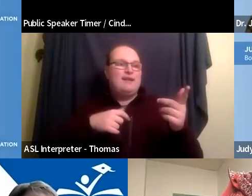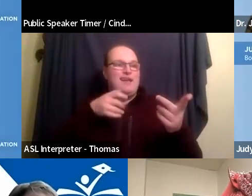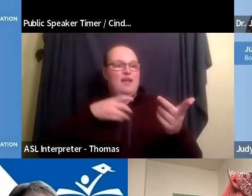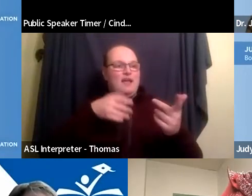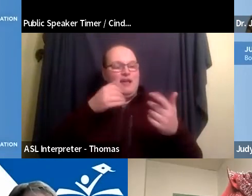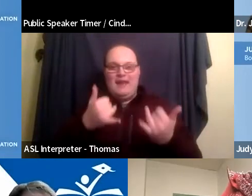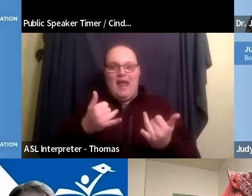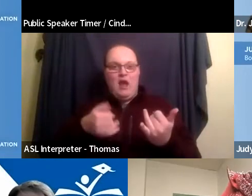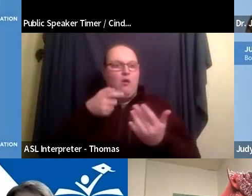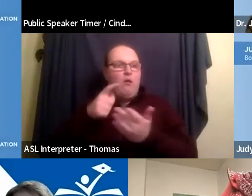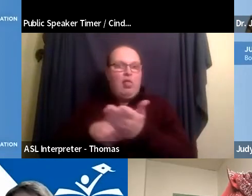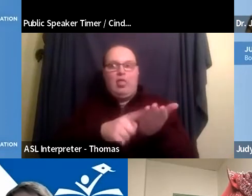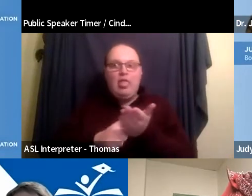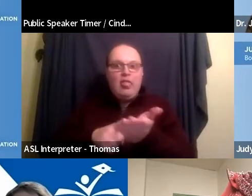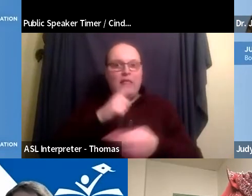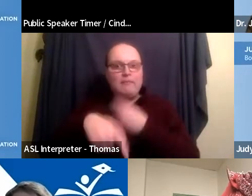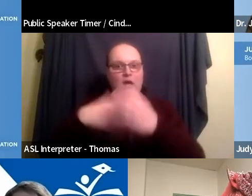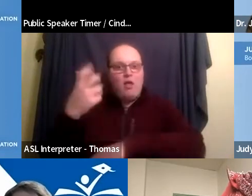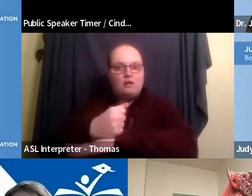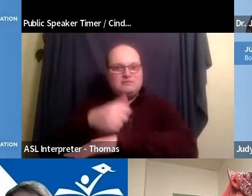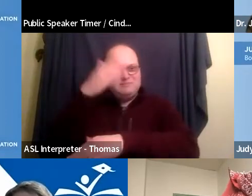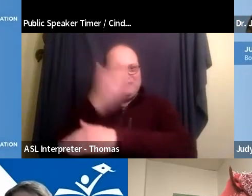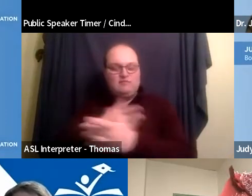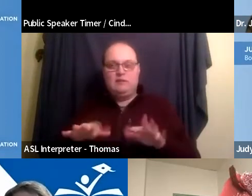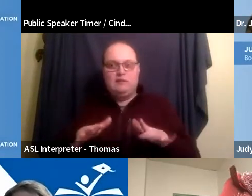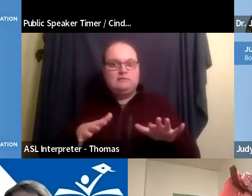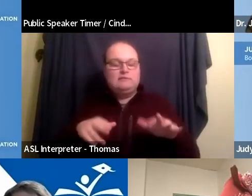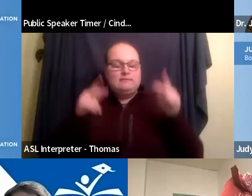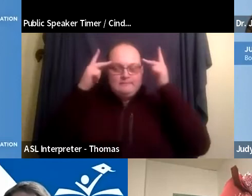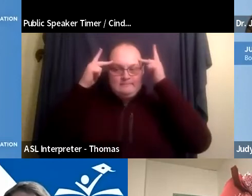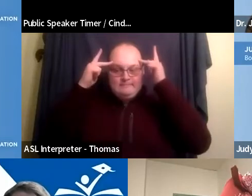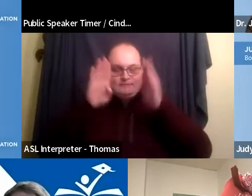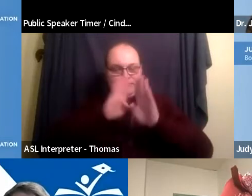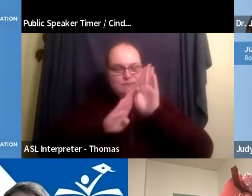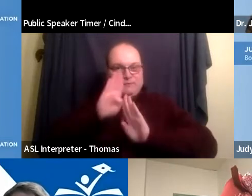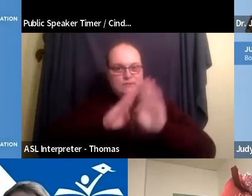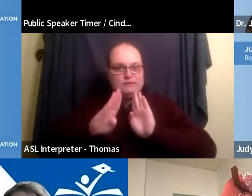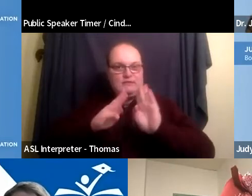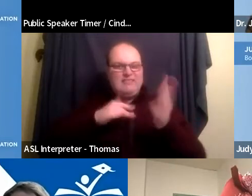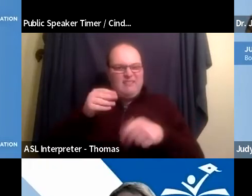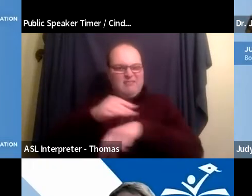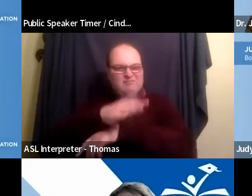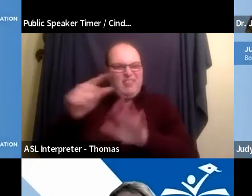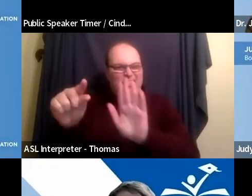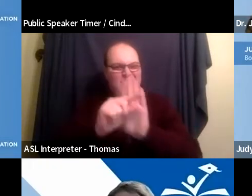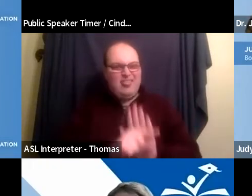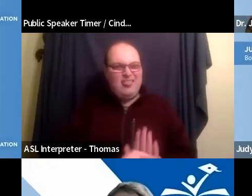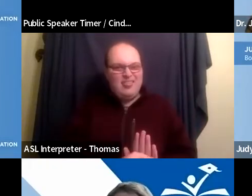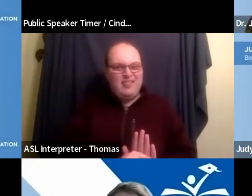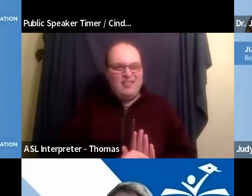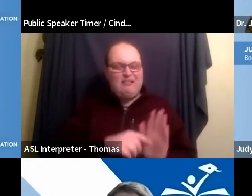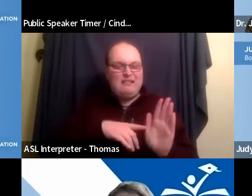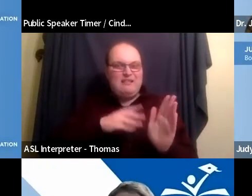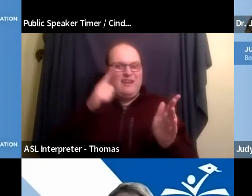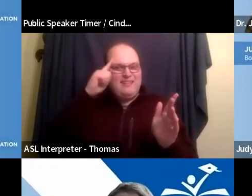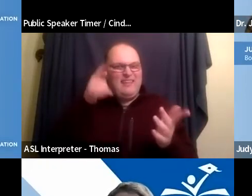son a lot of anxiety. He's very much a worrier. And I think these kids have been through a lot these last couple of